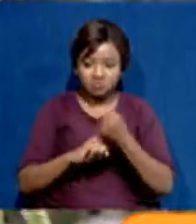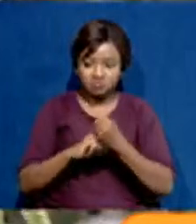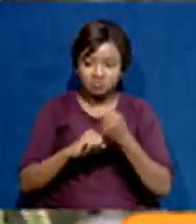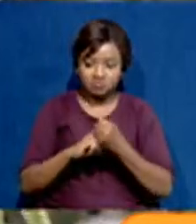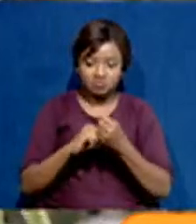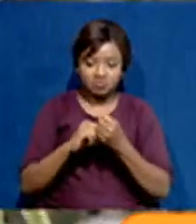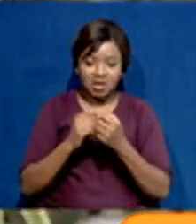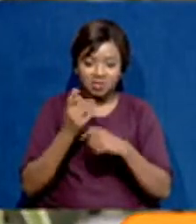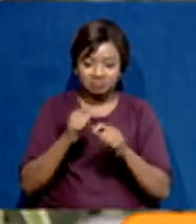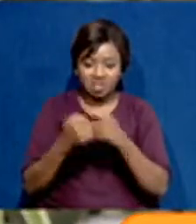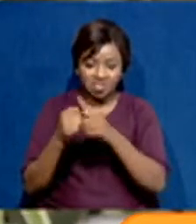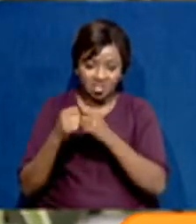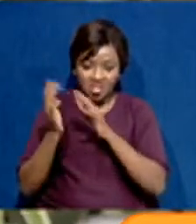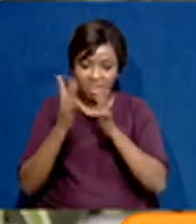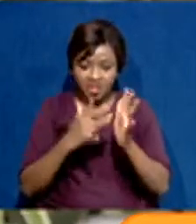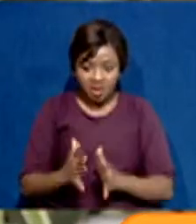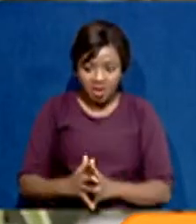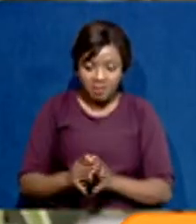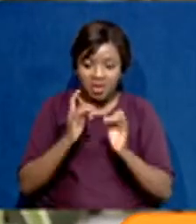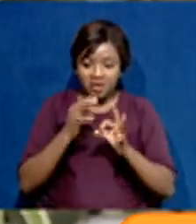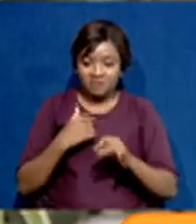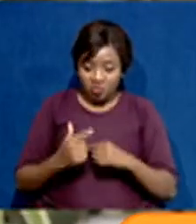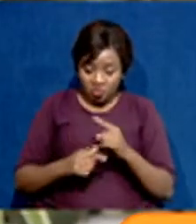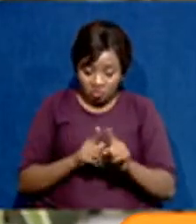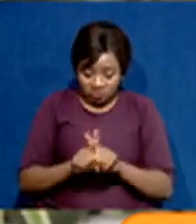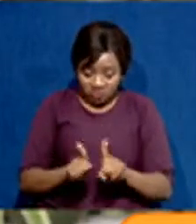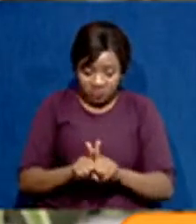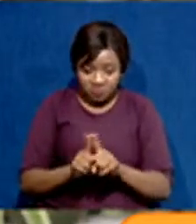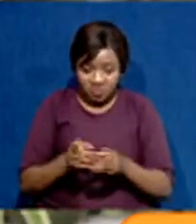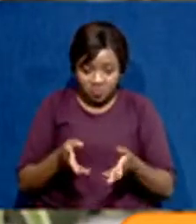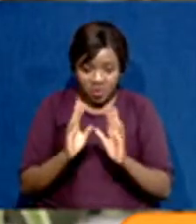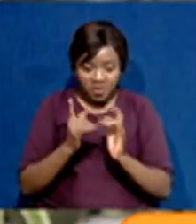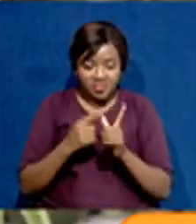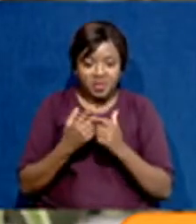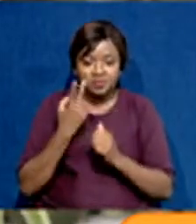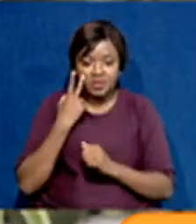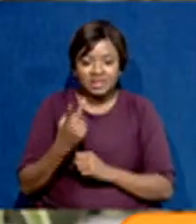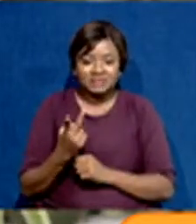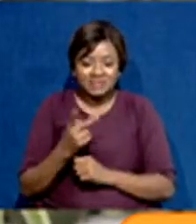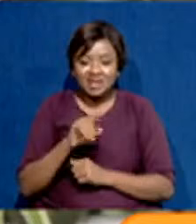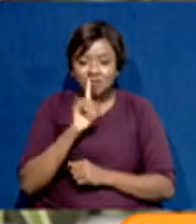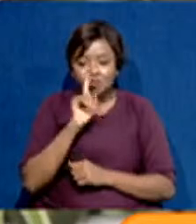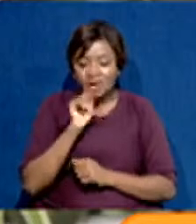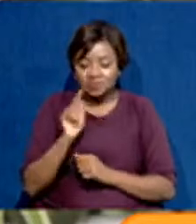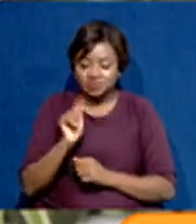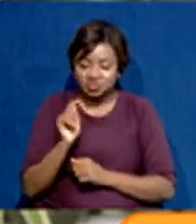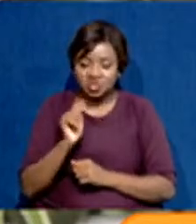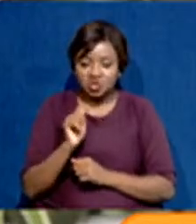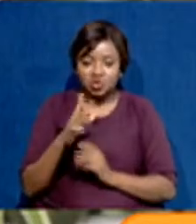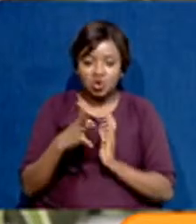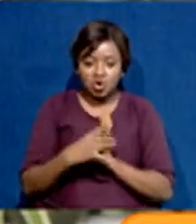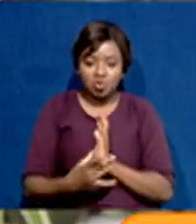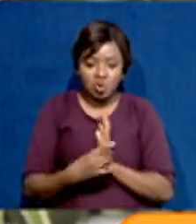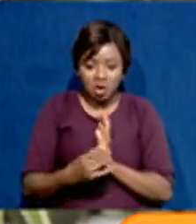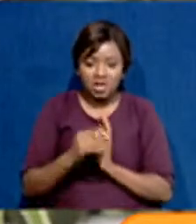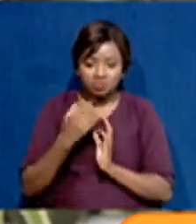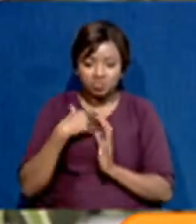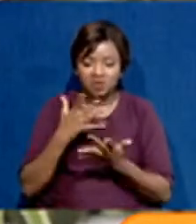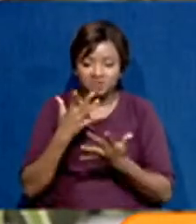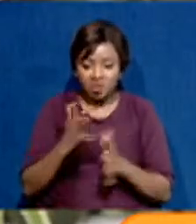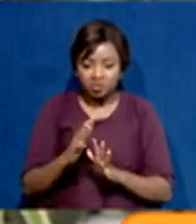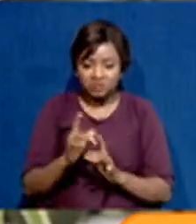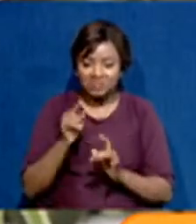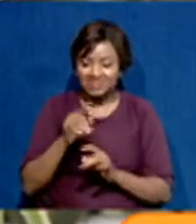go on with the current trend, we are going to be looking at about $1 trillion worth of disaster loss, of which